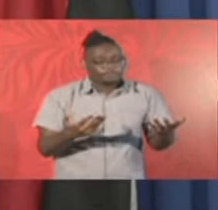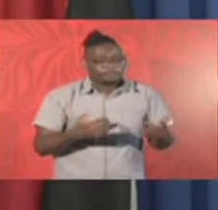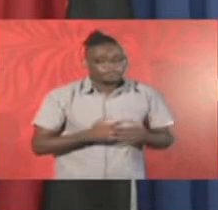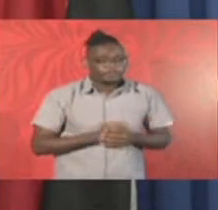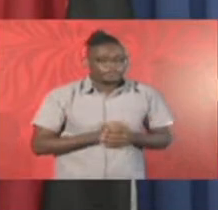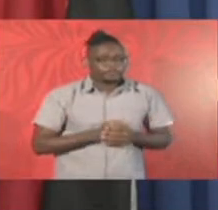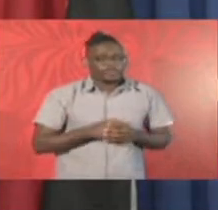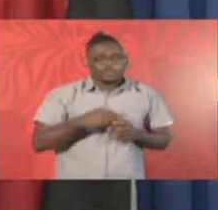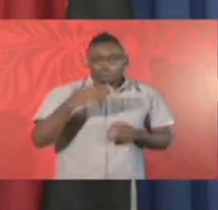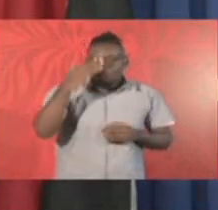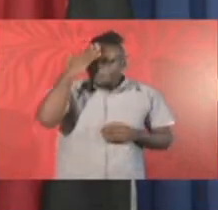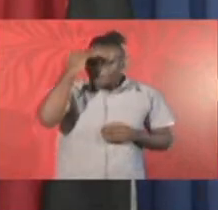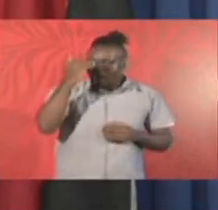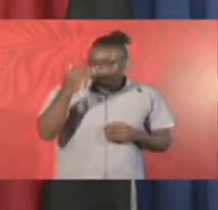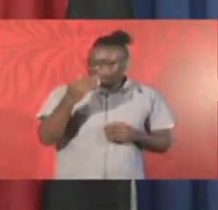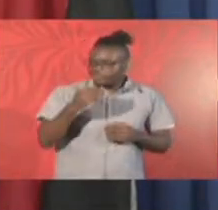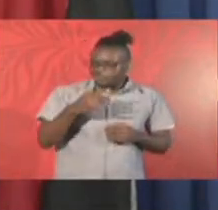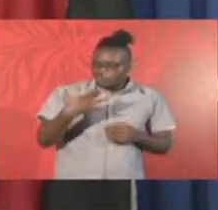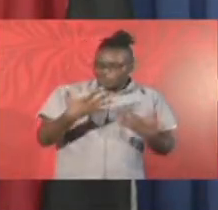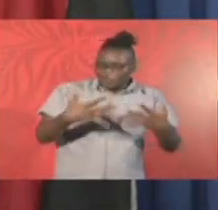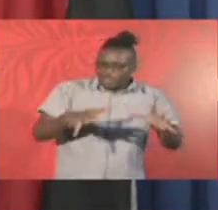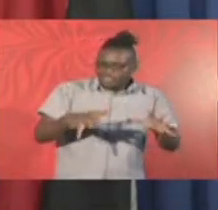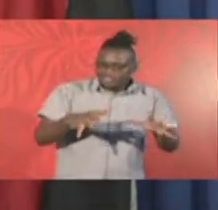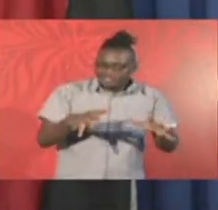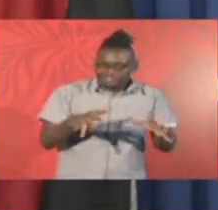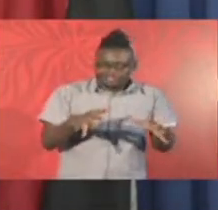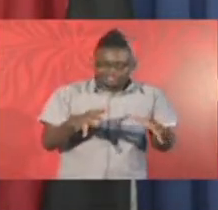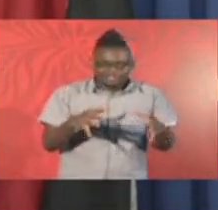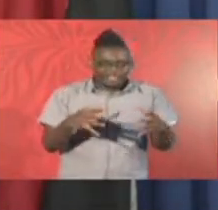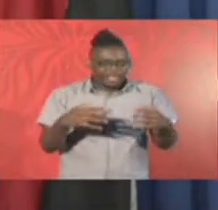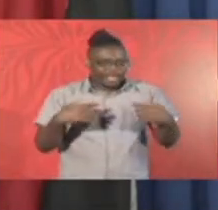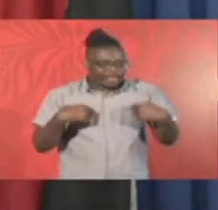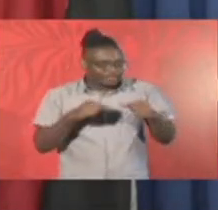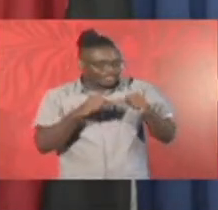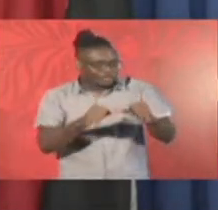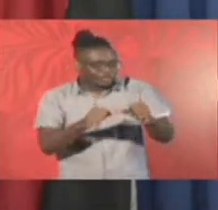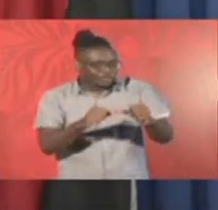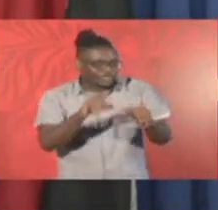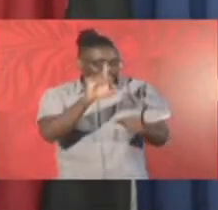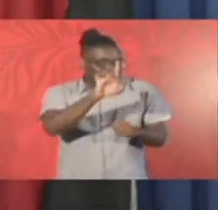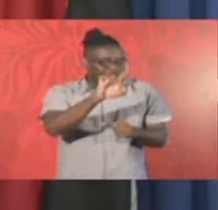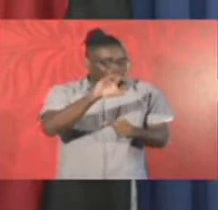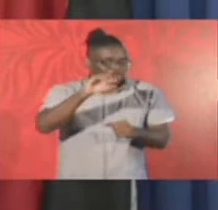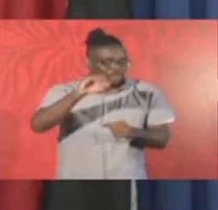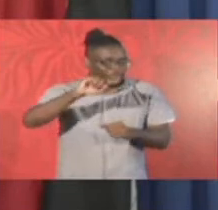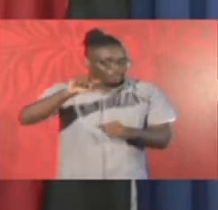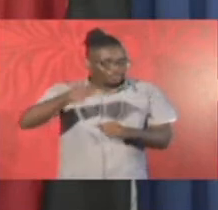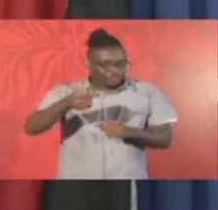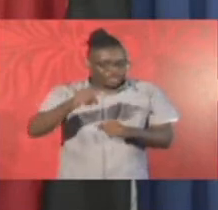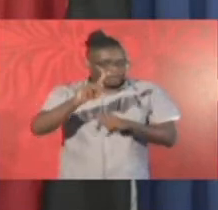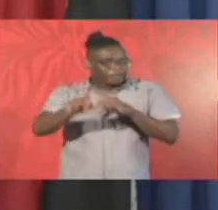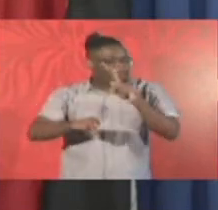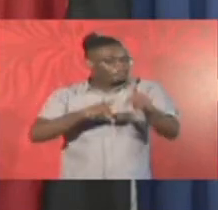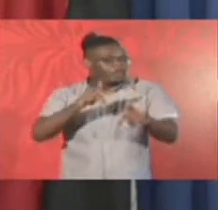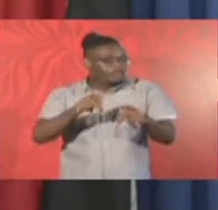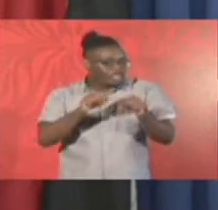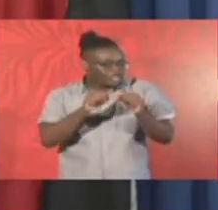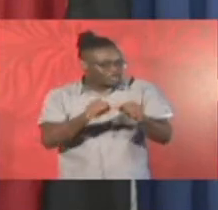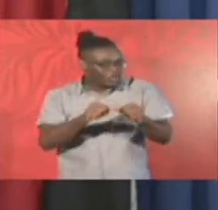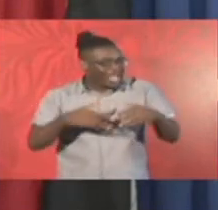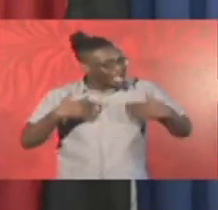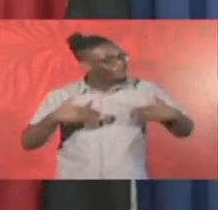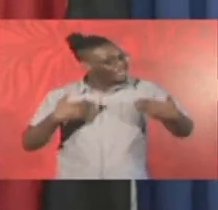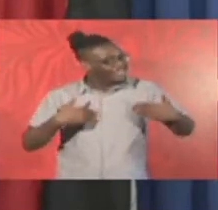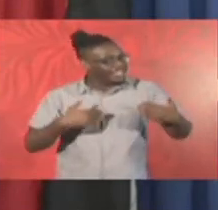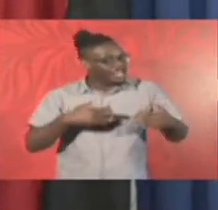unvaccinated. So 800,000 people to go, we'll be happy when half of that is vaccinated.